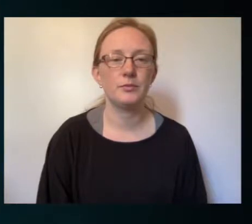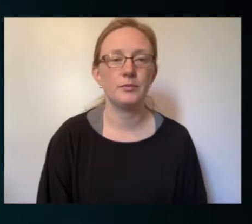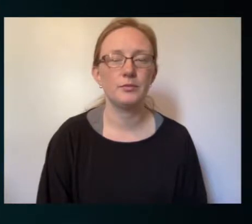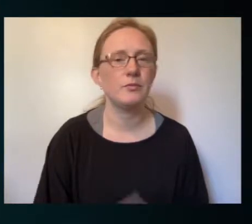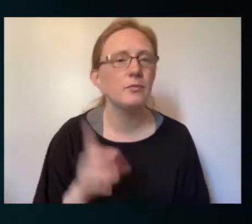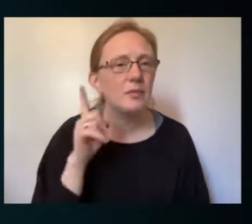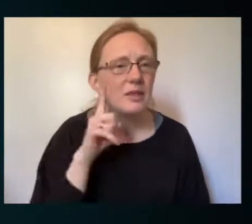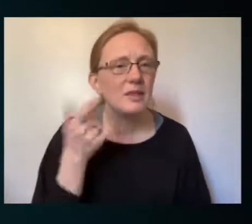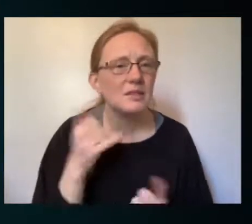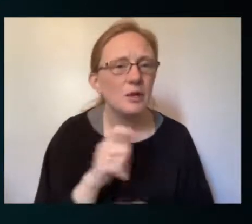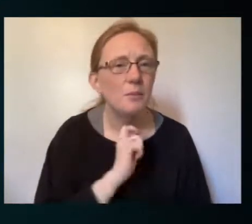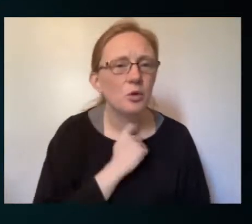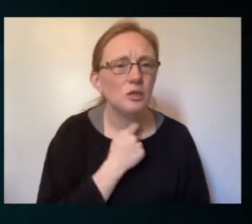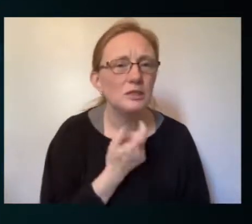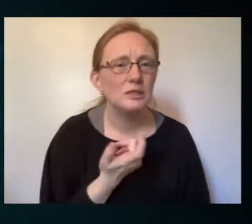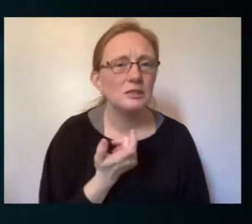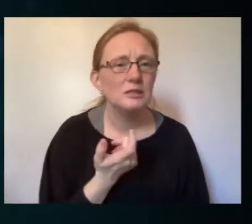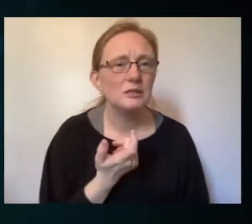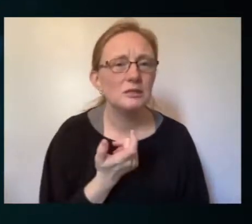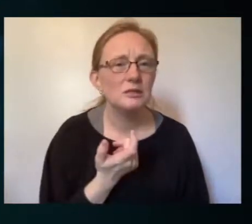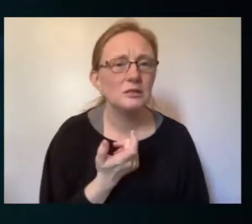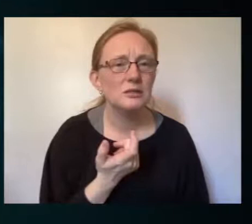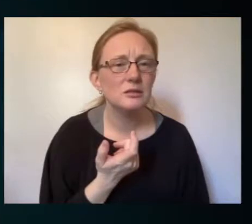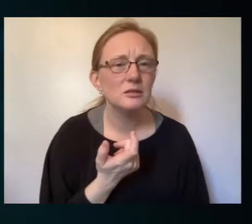Oh, I think you're on mute. Sorry.